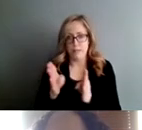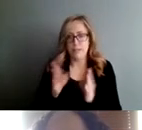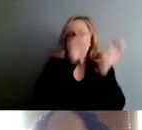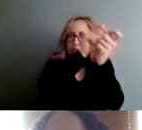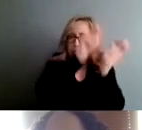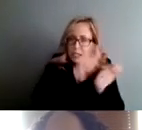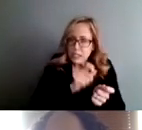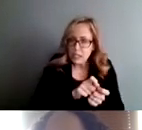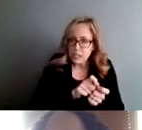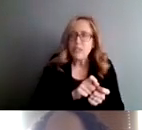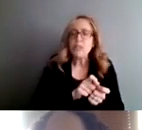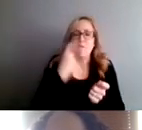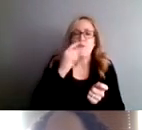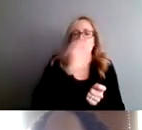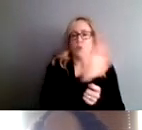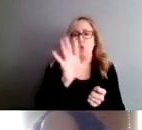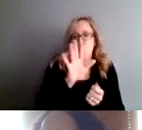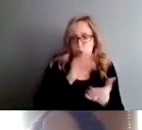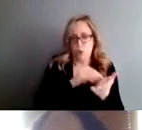need as